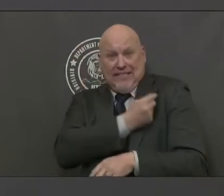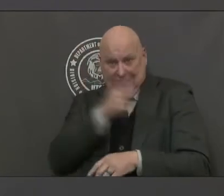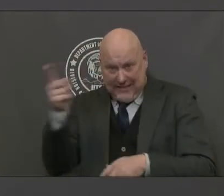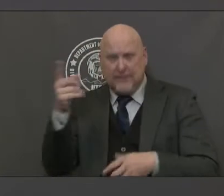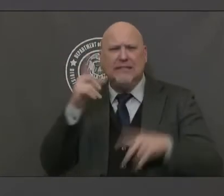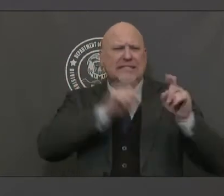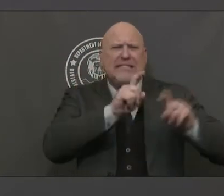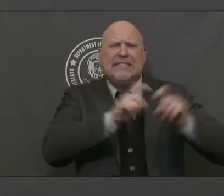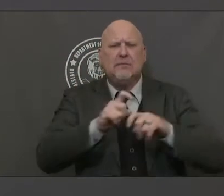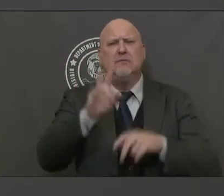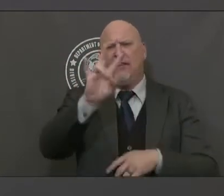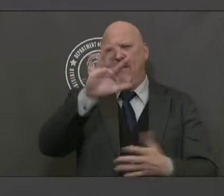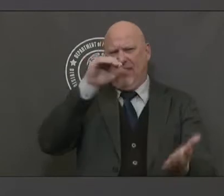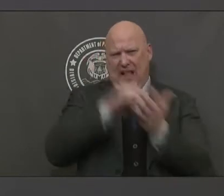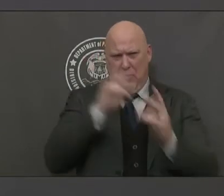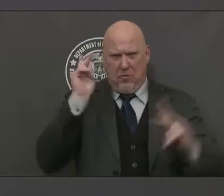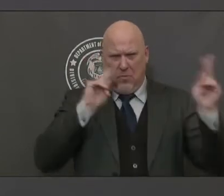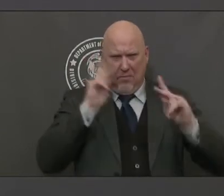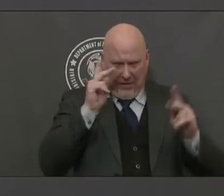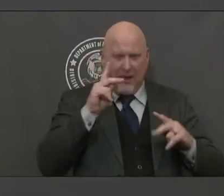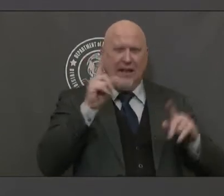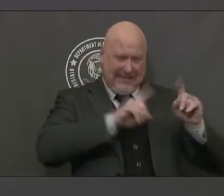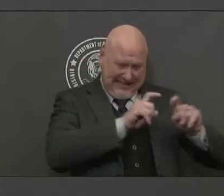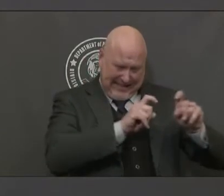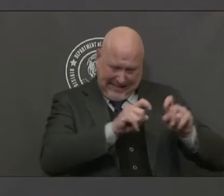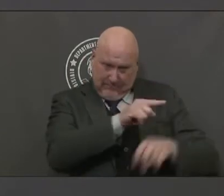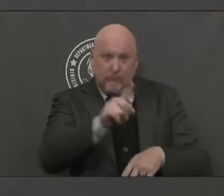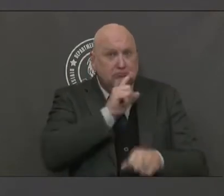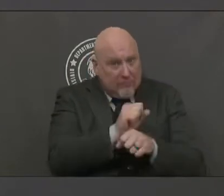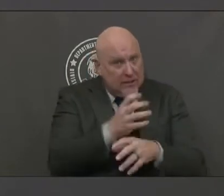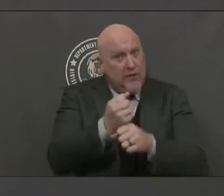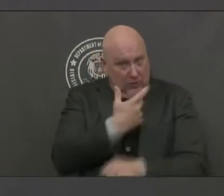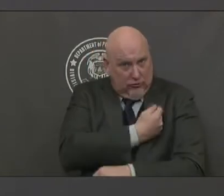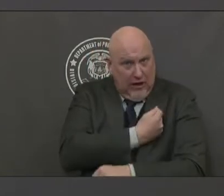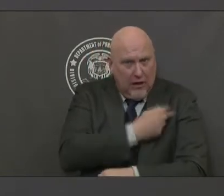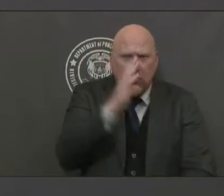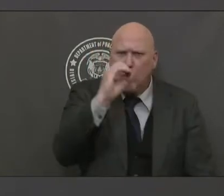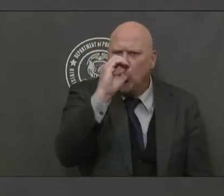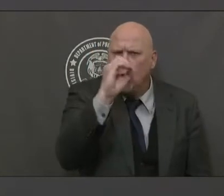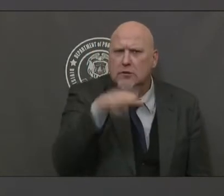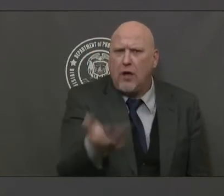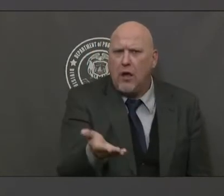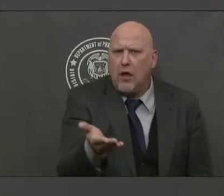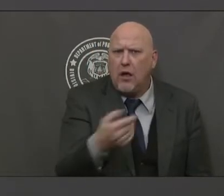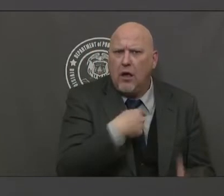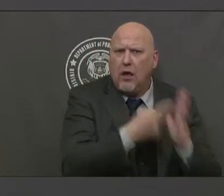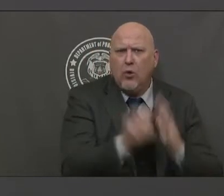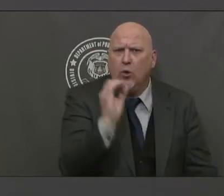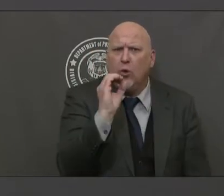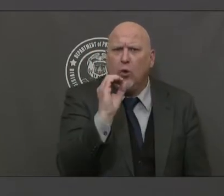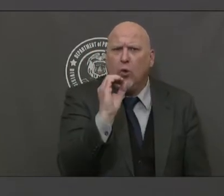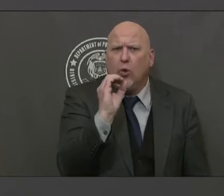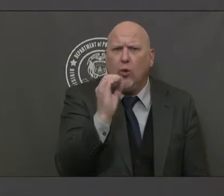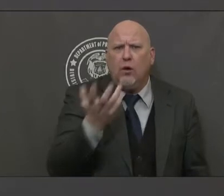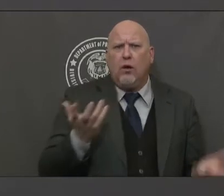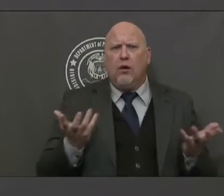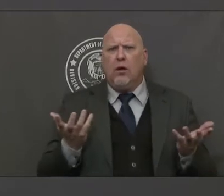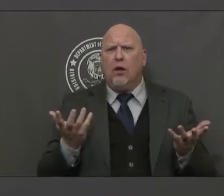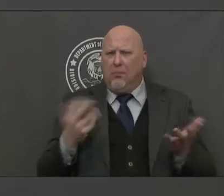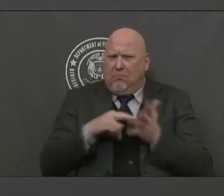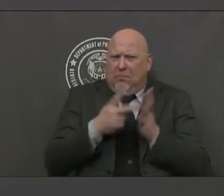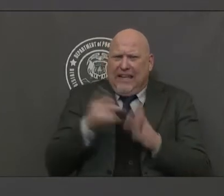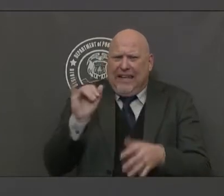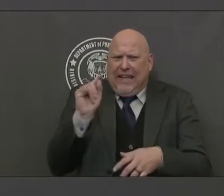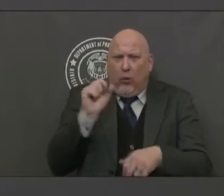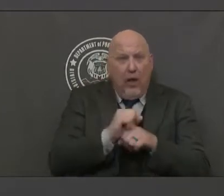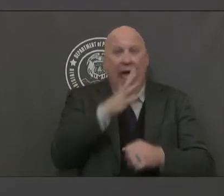we work with our providers to get those out there, again, 1 dose instead of 2, which is also great and will help us with some of our harder to reach populations. This